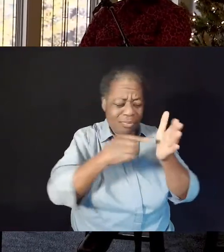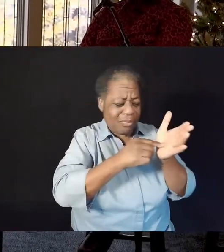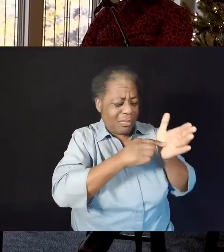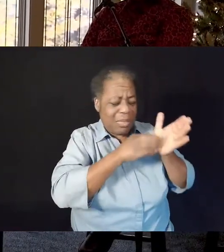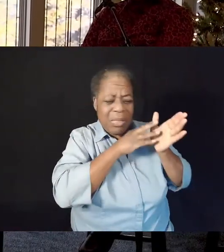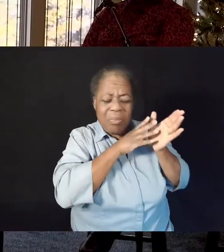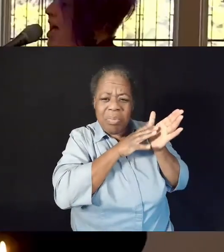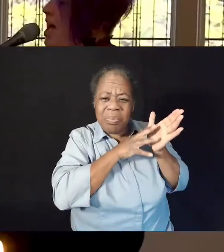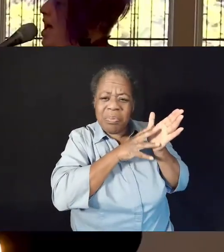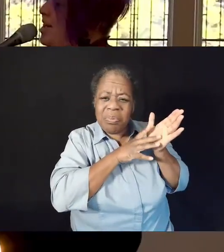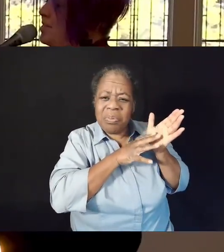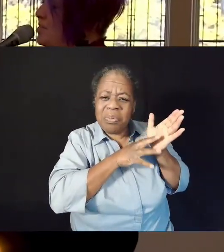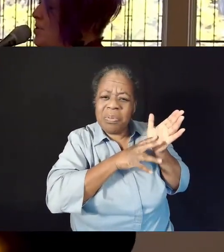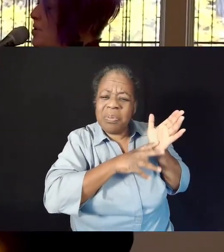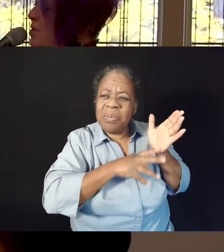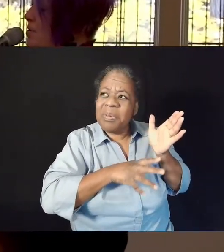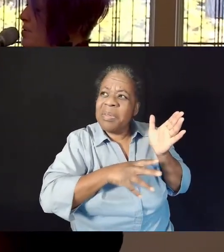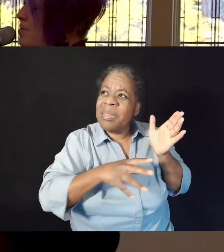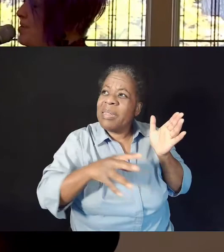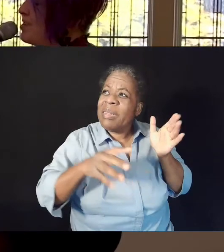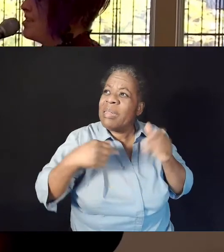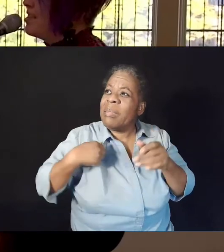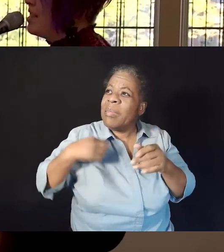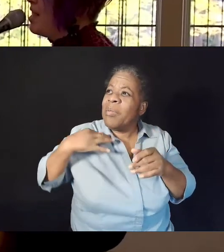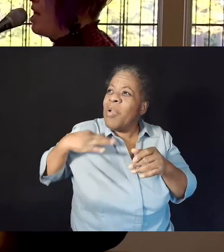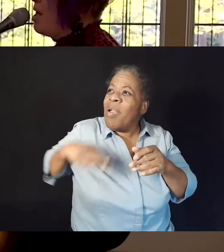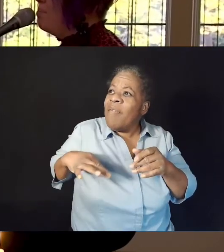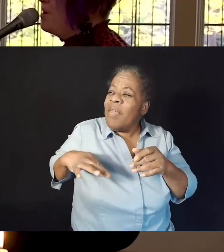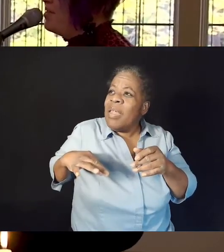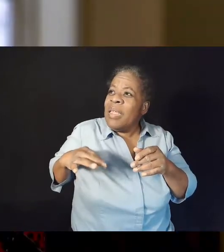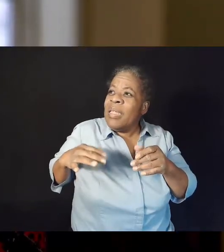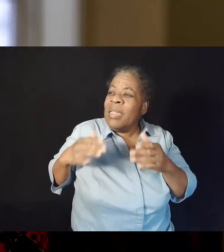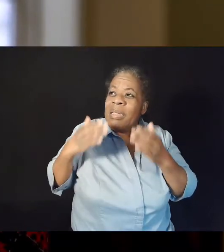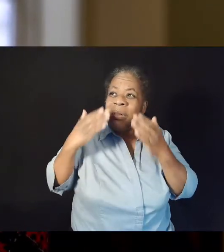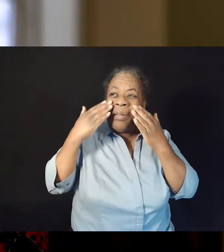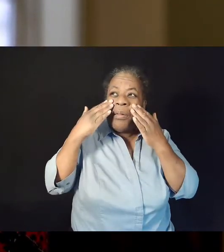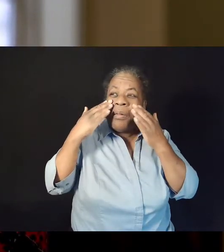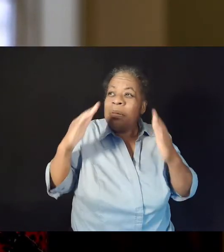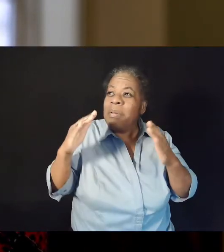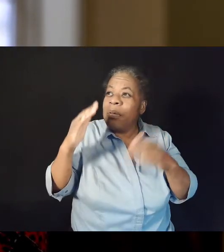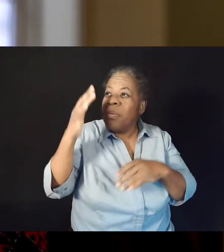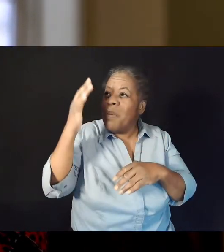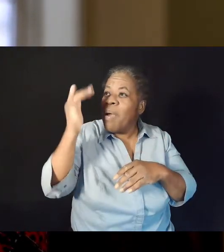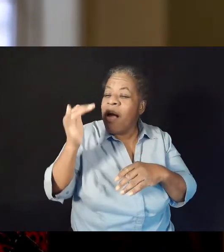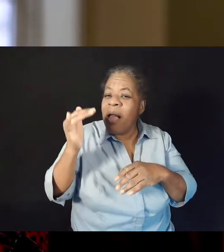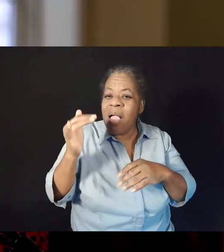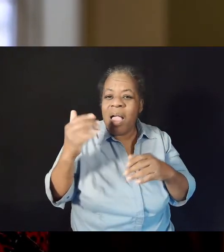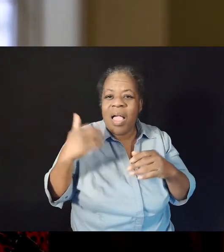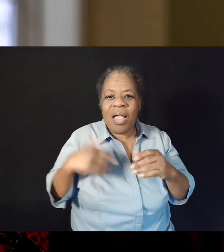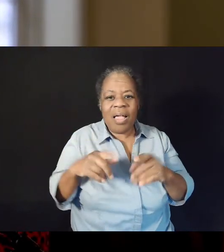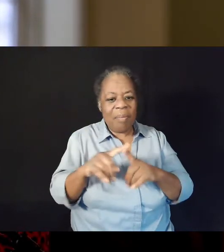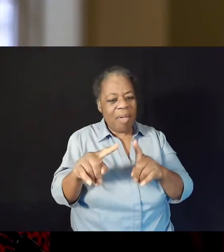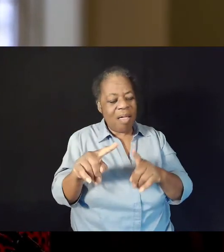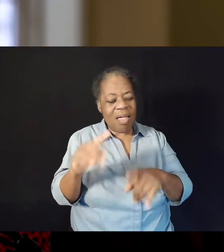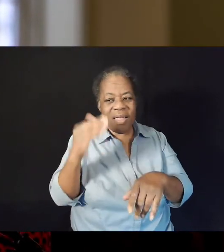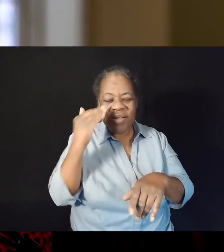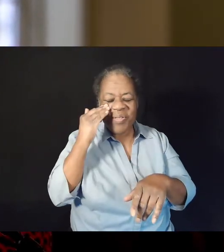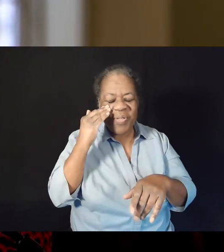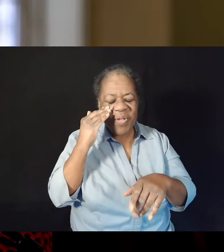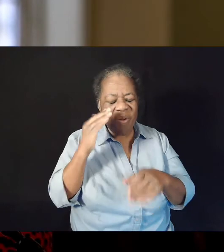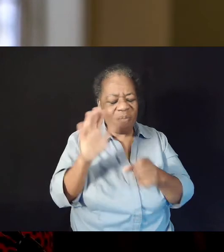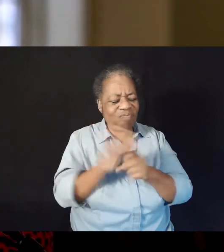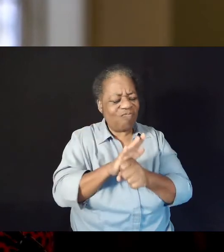Cannot give an answer, but this I know with all my